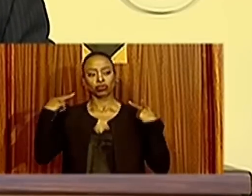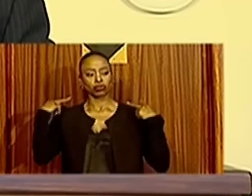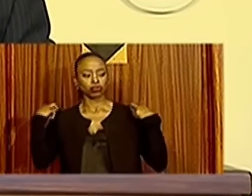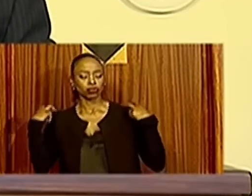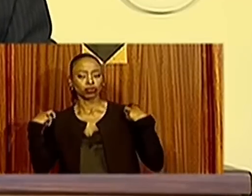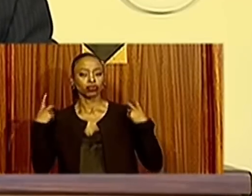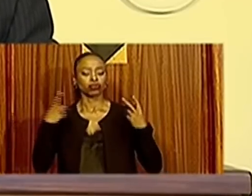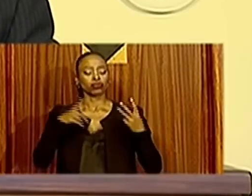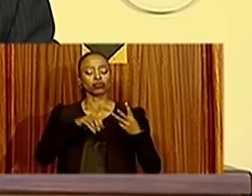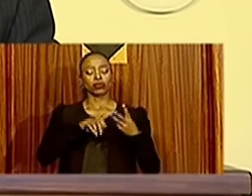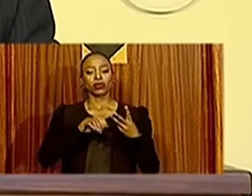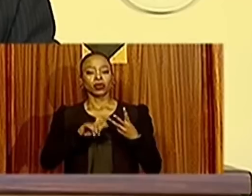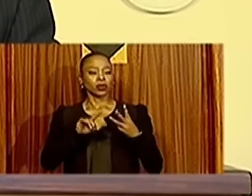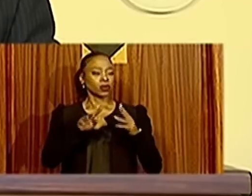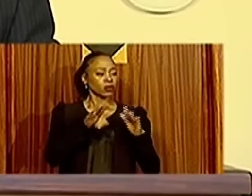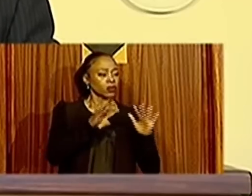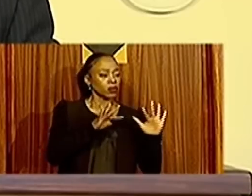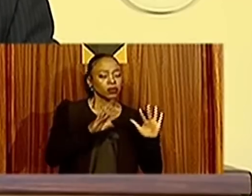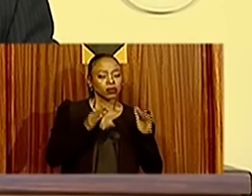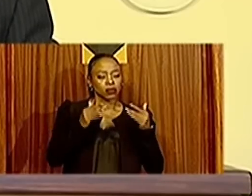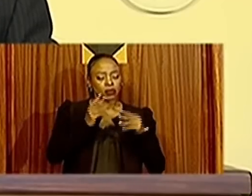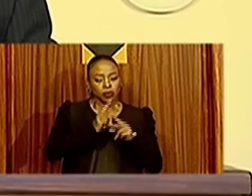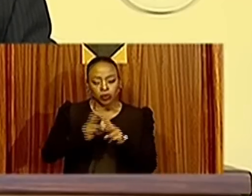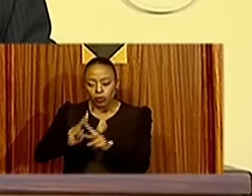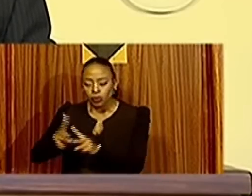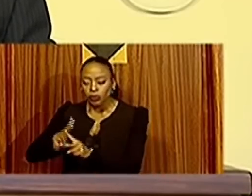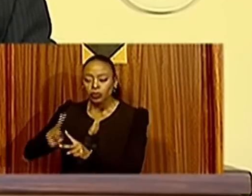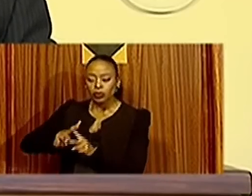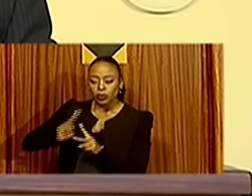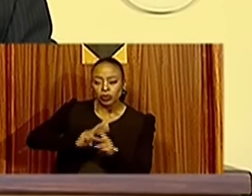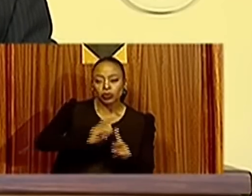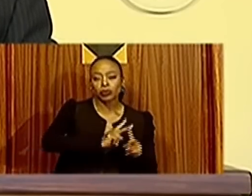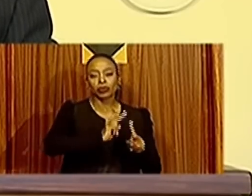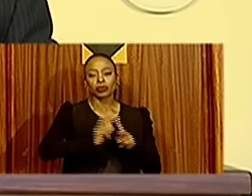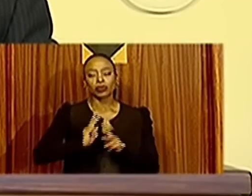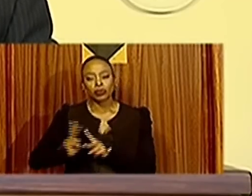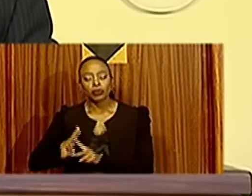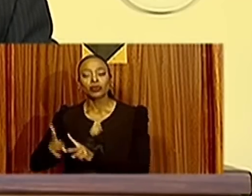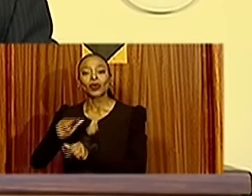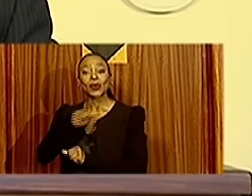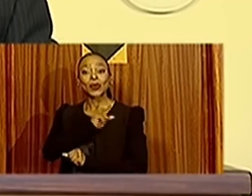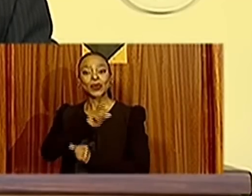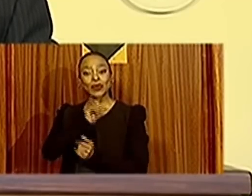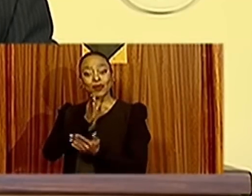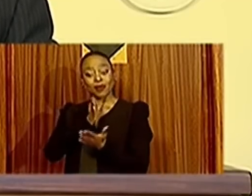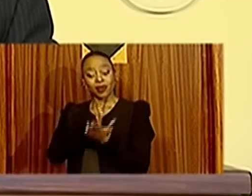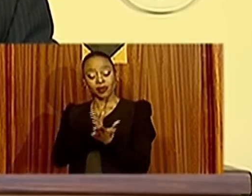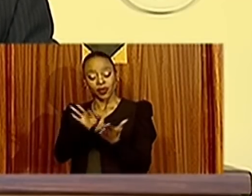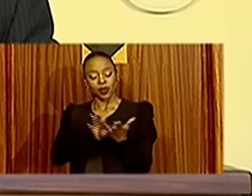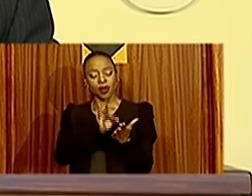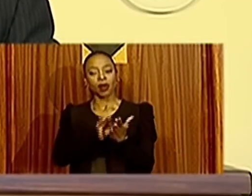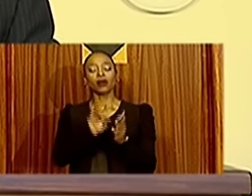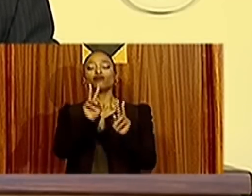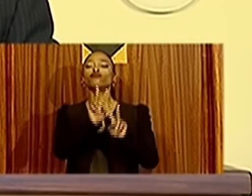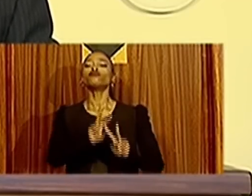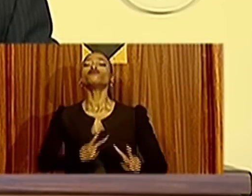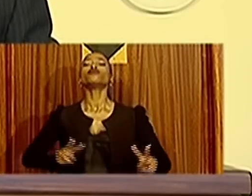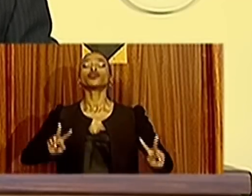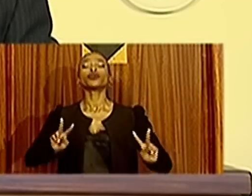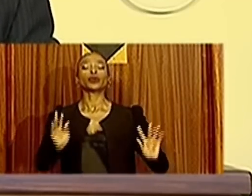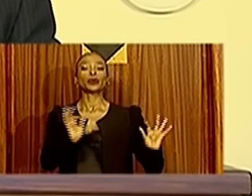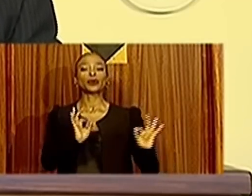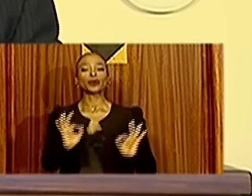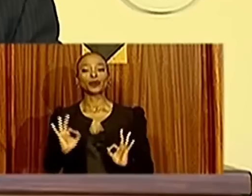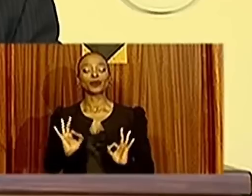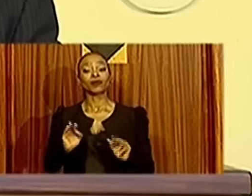services have made extensive preparations to ensure that these elections are peaceful and that all